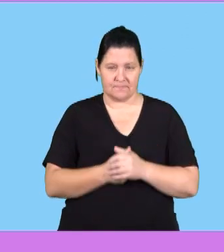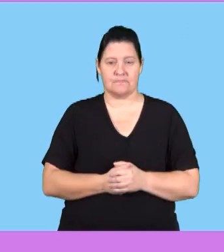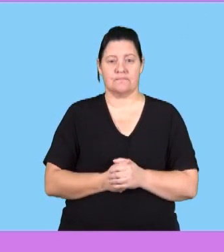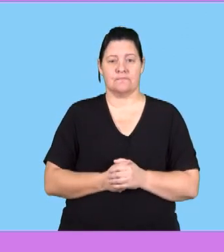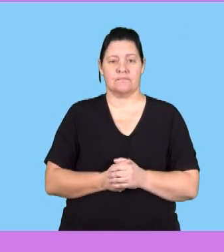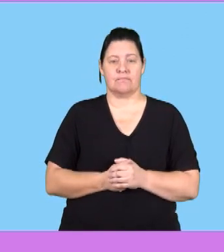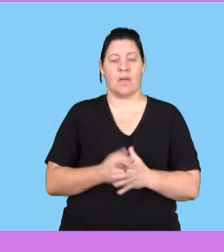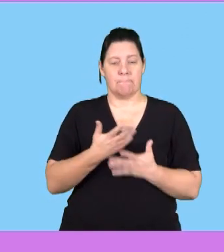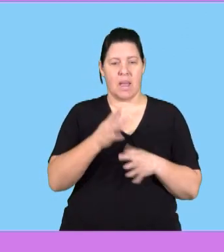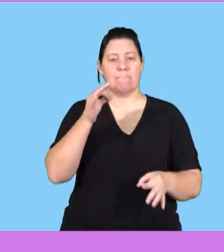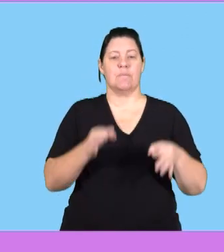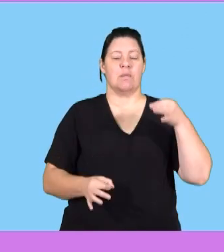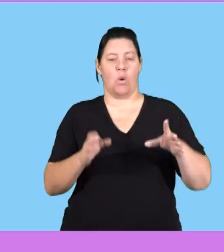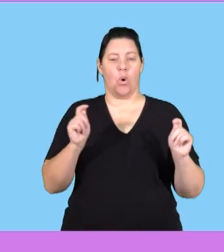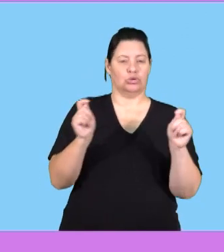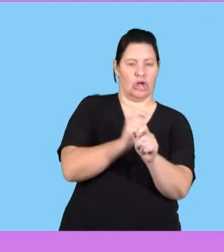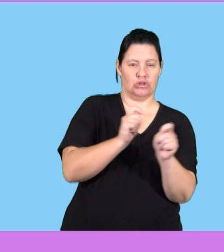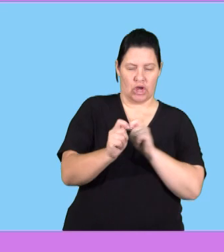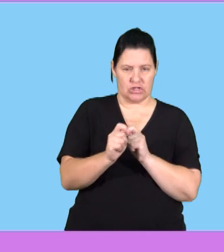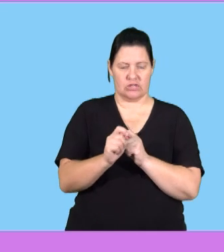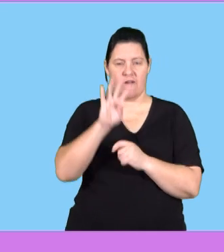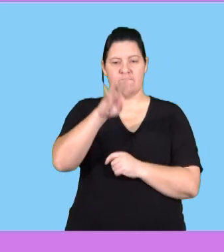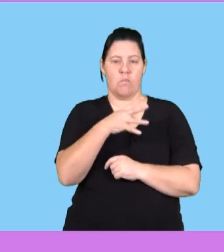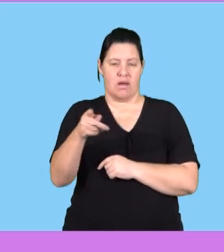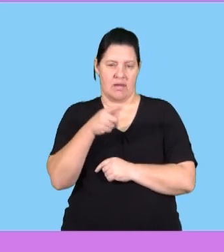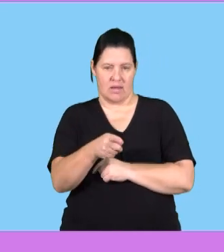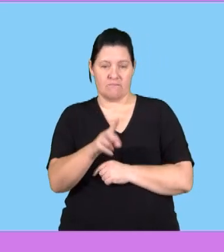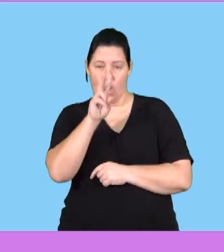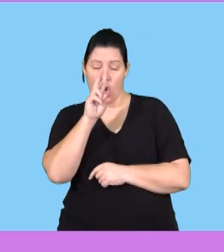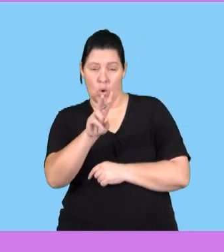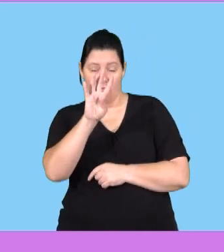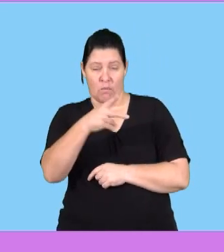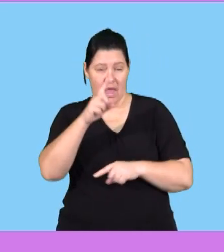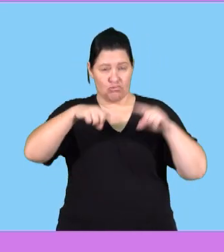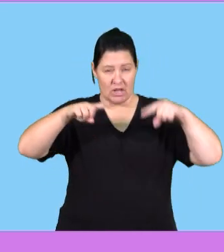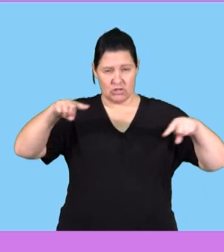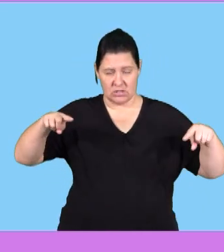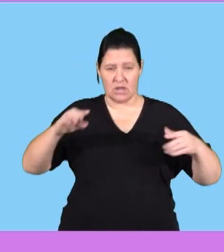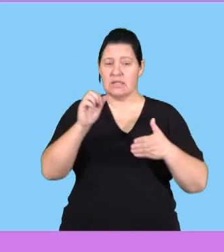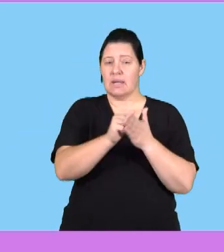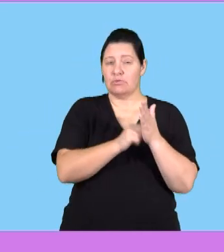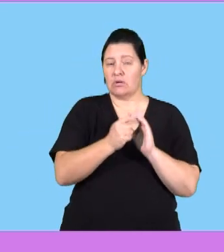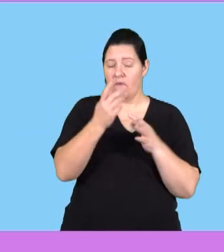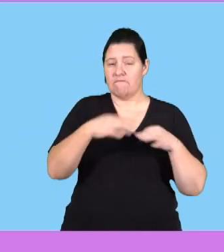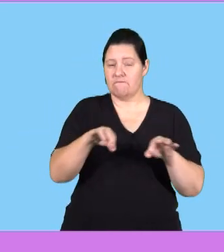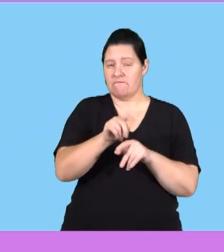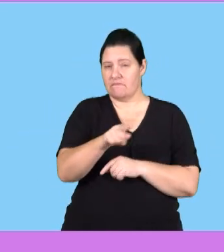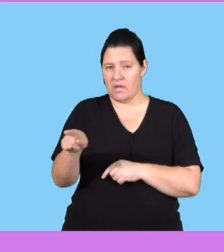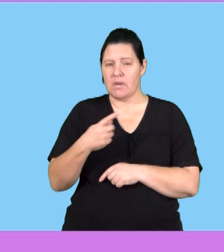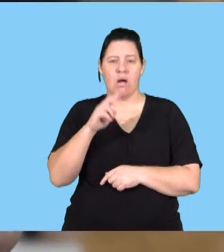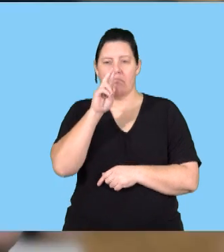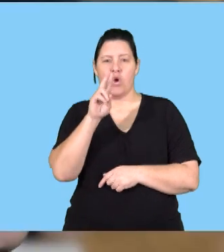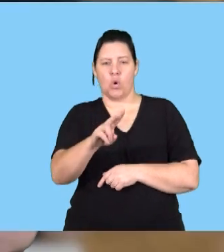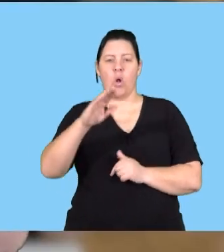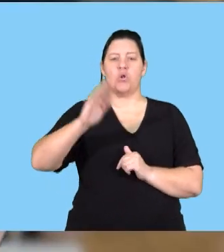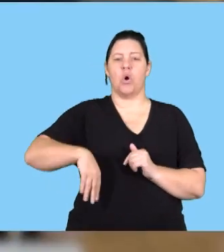you. I manipulate or I change the subject of the formula. When I look at the formula, range is the subject of the formula.